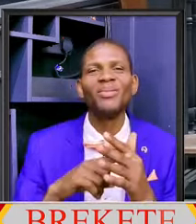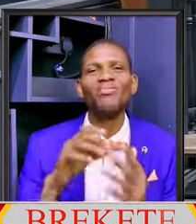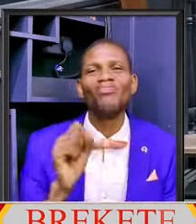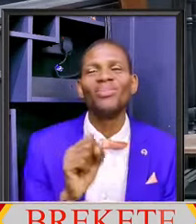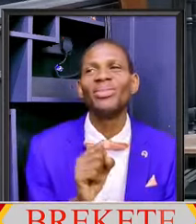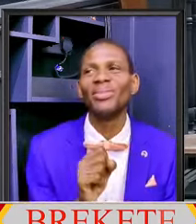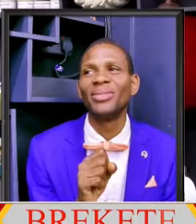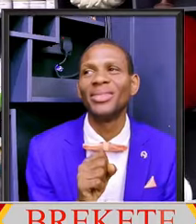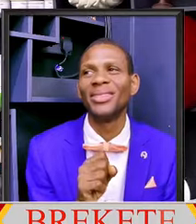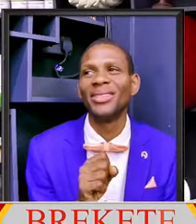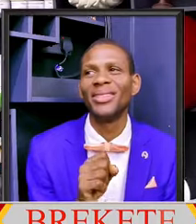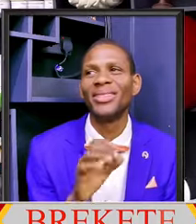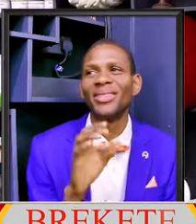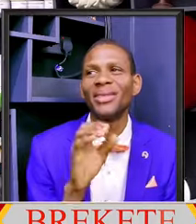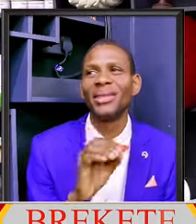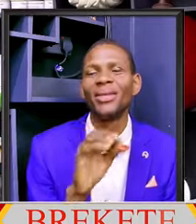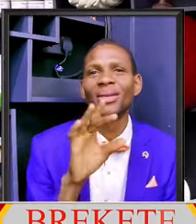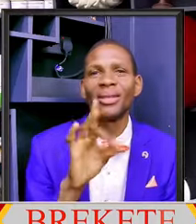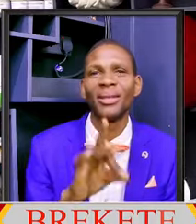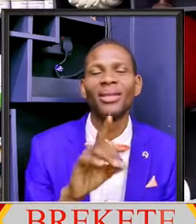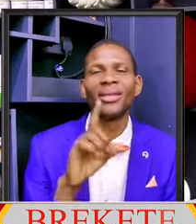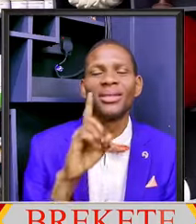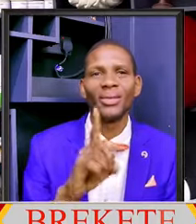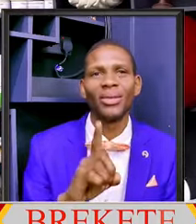Yes, sir. Beans. Oh, yeah.